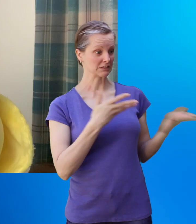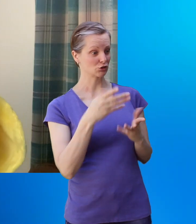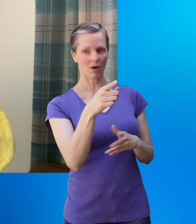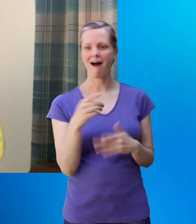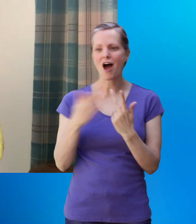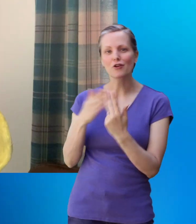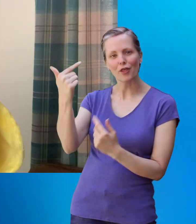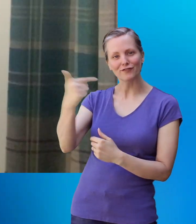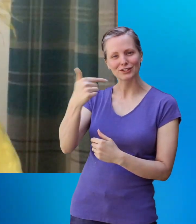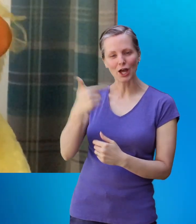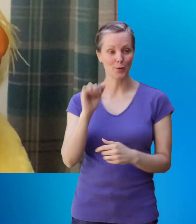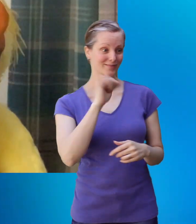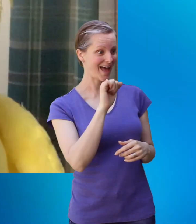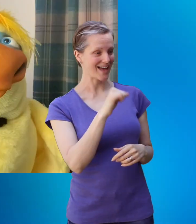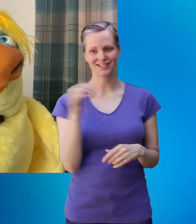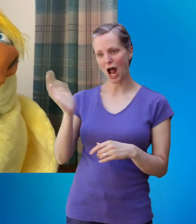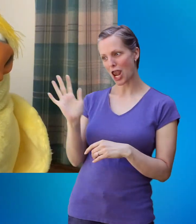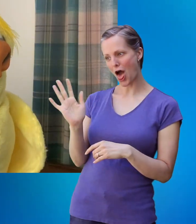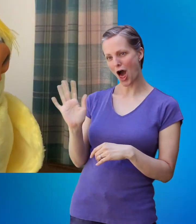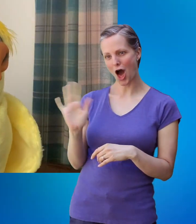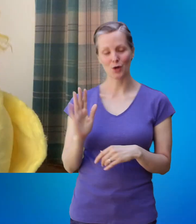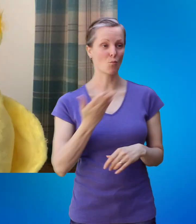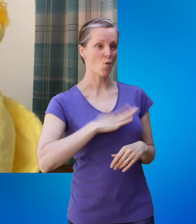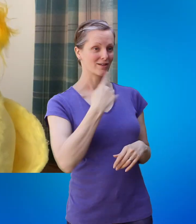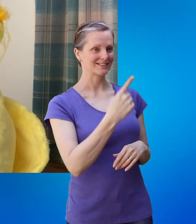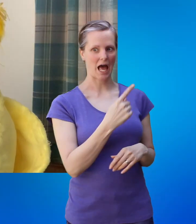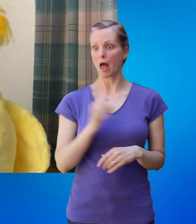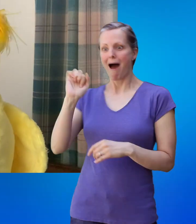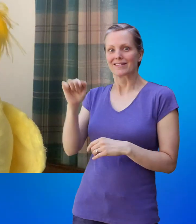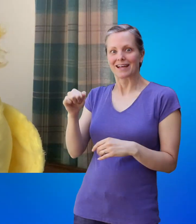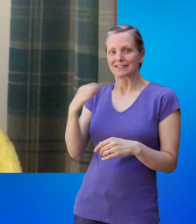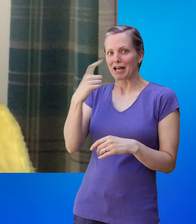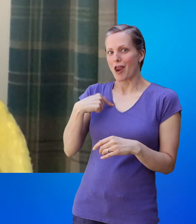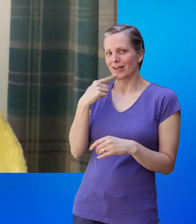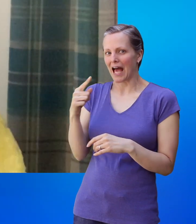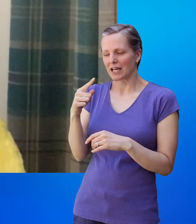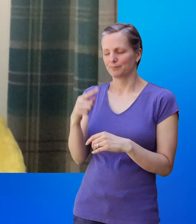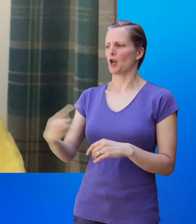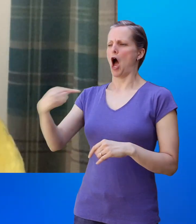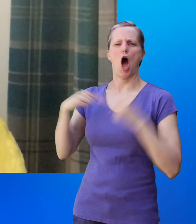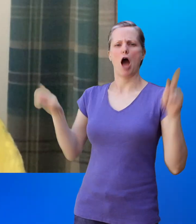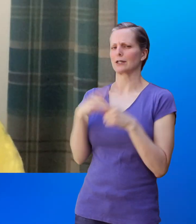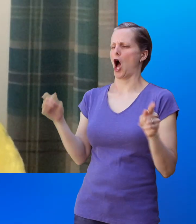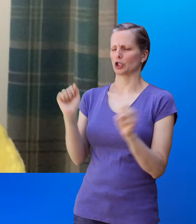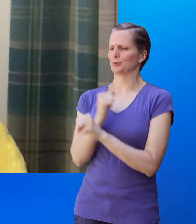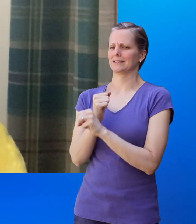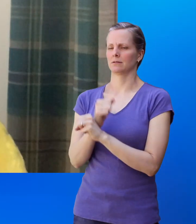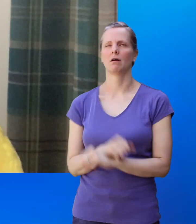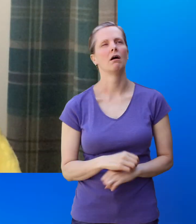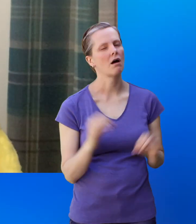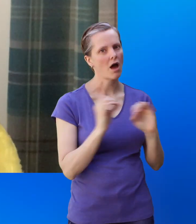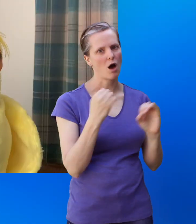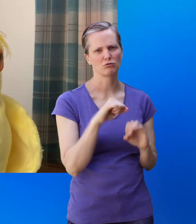video. Yes, it's another video. Hello! Is there anything you would like to say? Oh yeah, can I say it? Of course you can. I can't do it. Oh no,